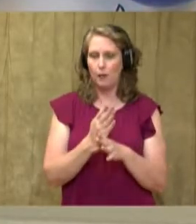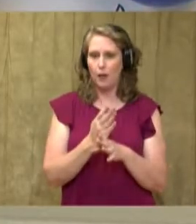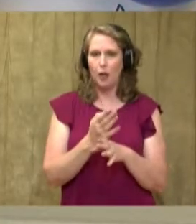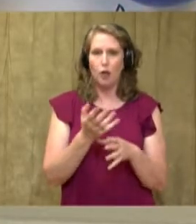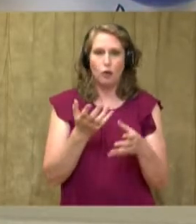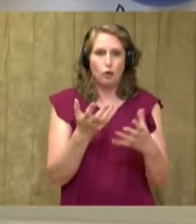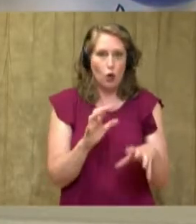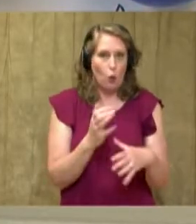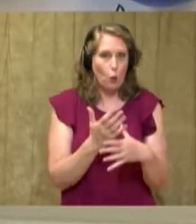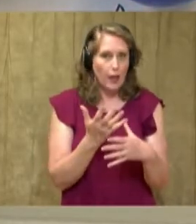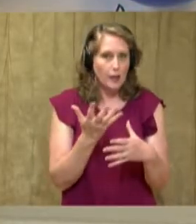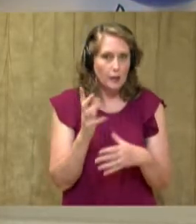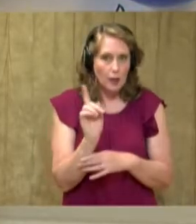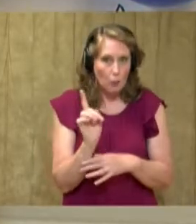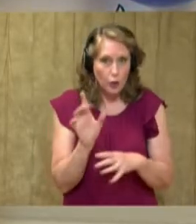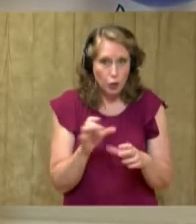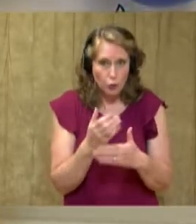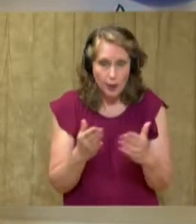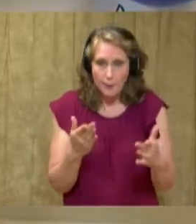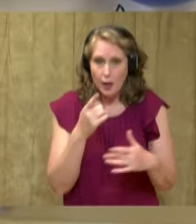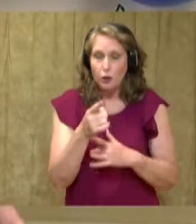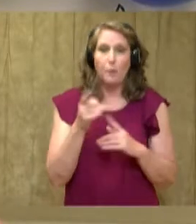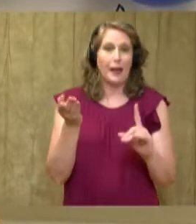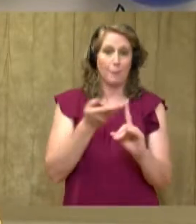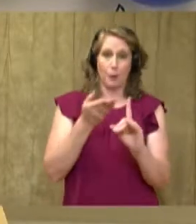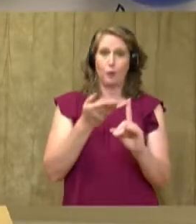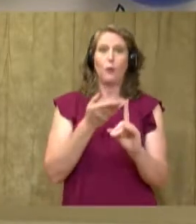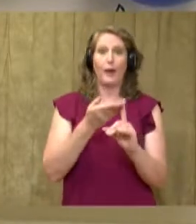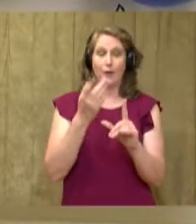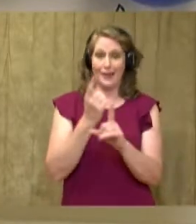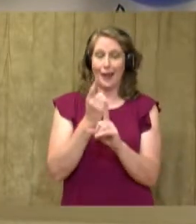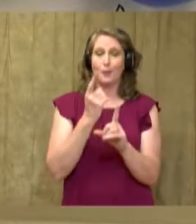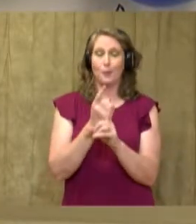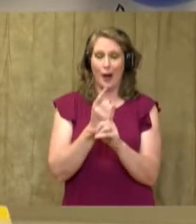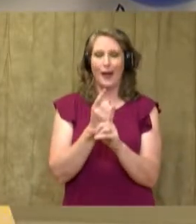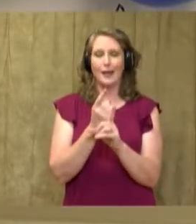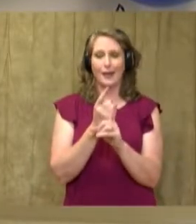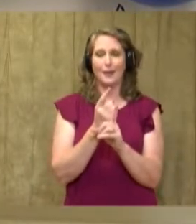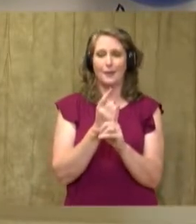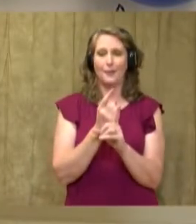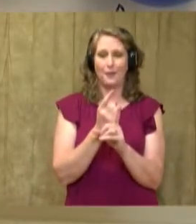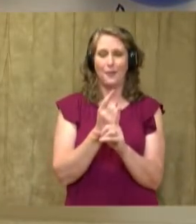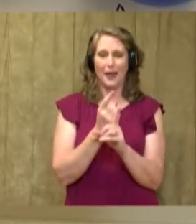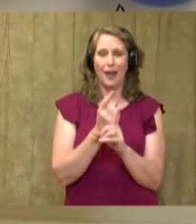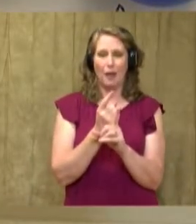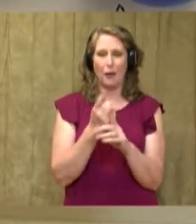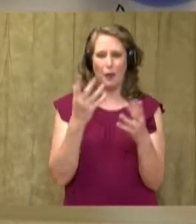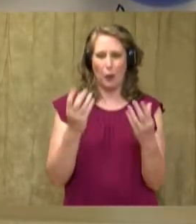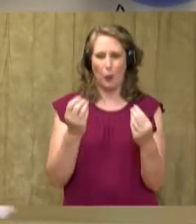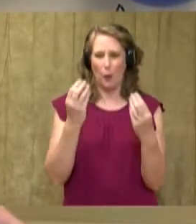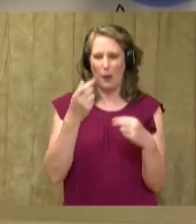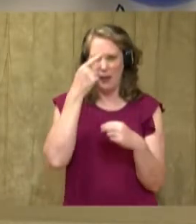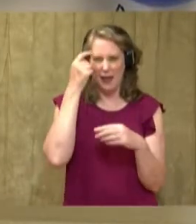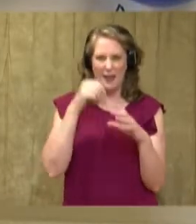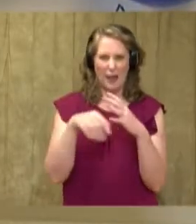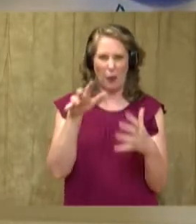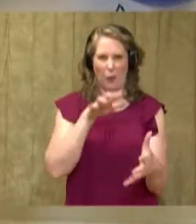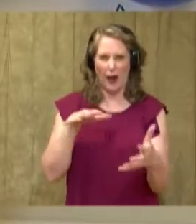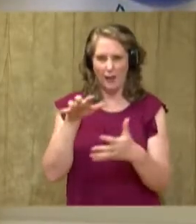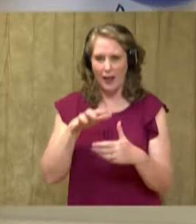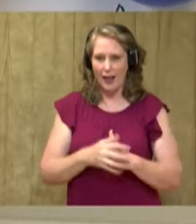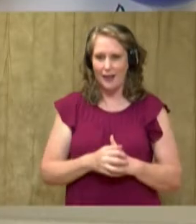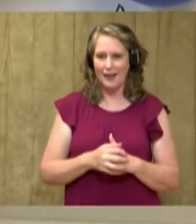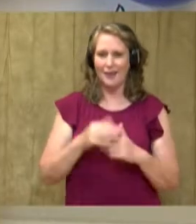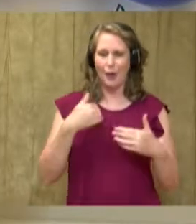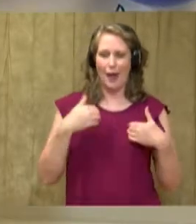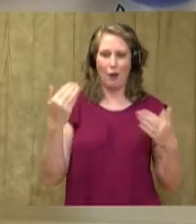something, you're being very persuasive. That's right. And those are kind of soggy looking and because it's in that rain cloud. So I've